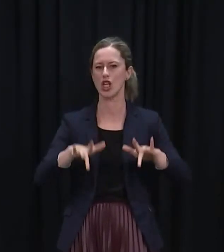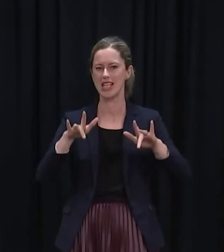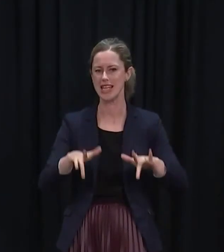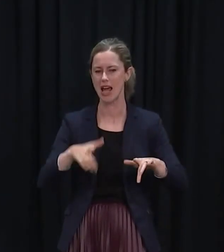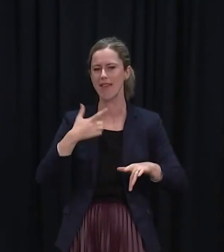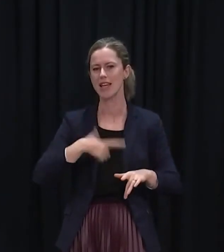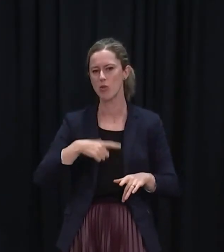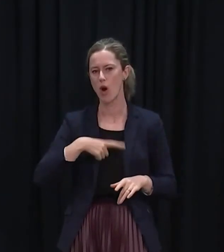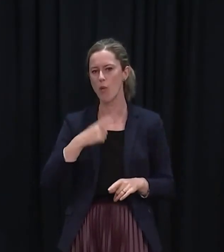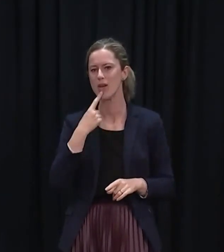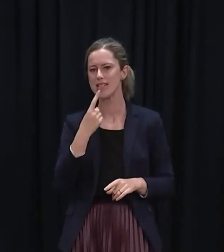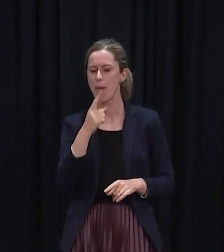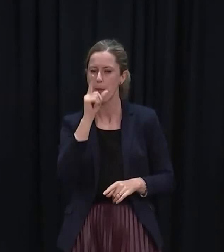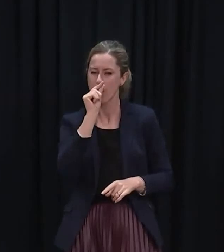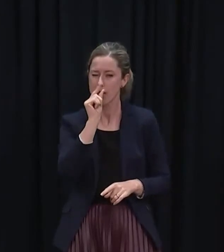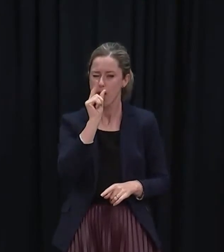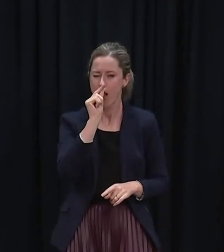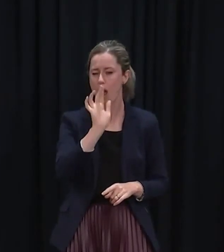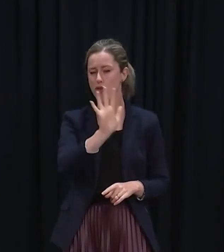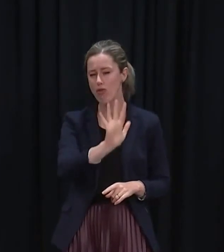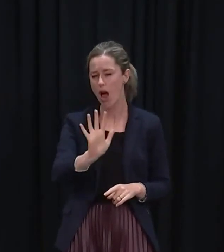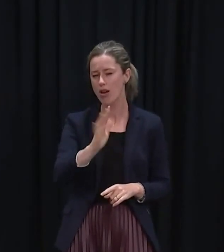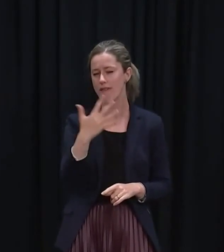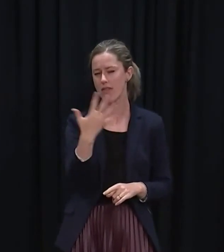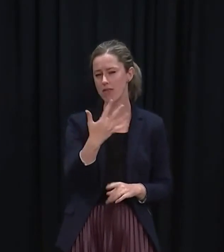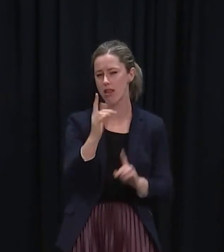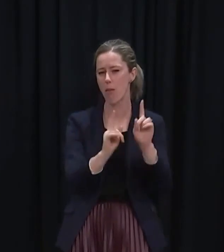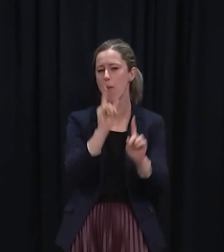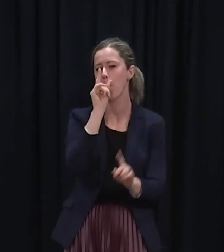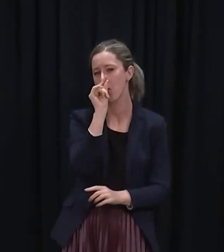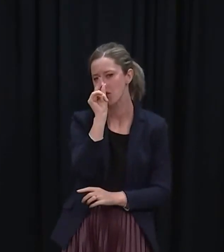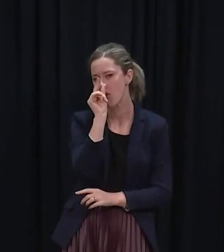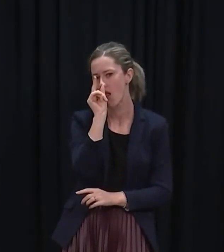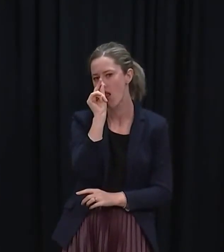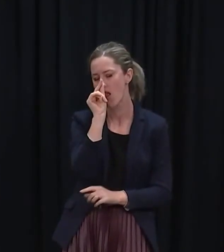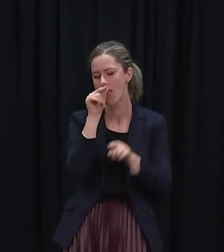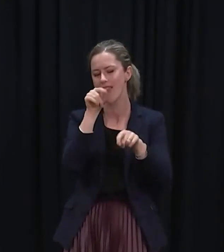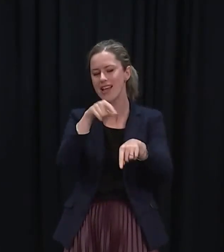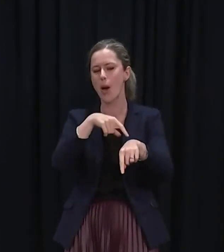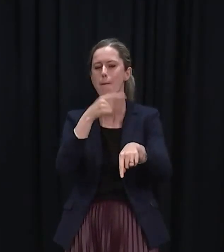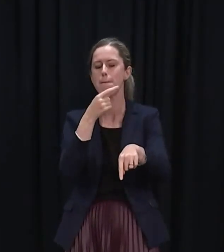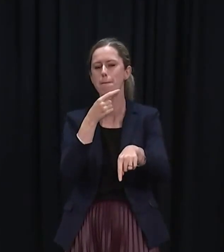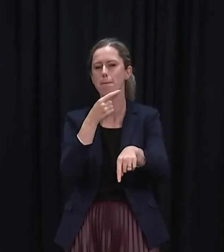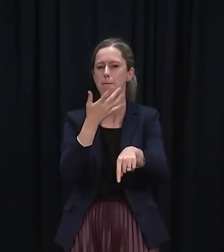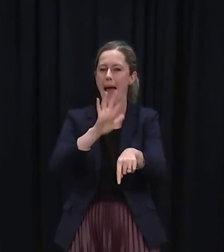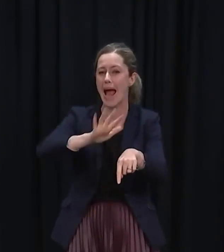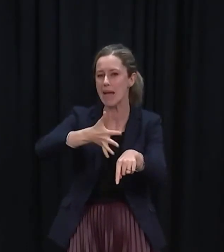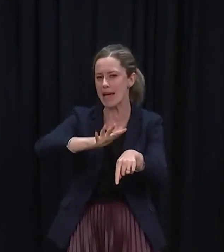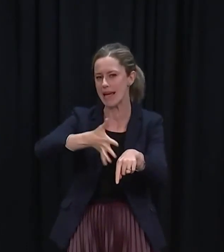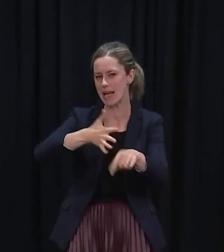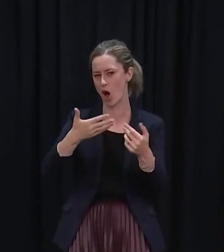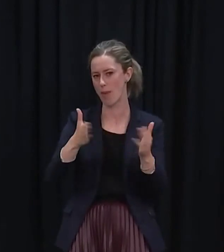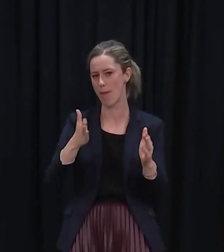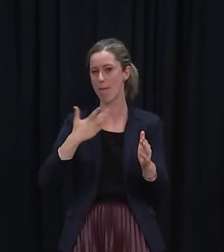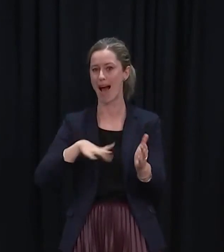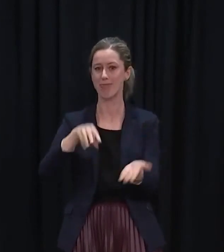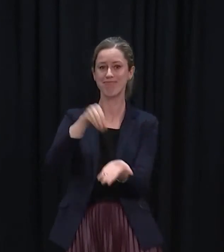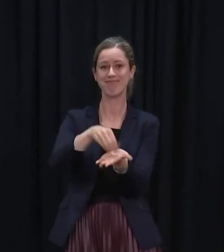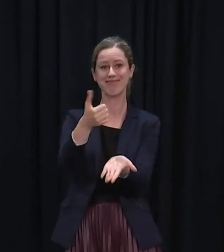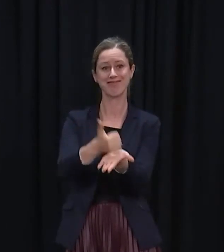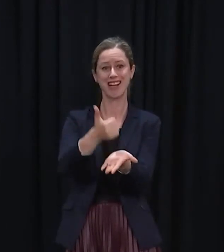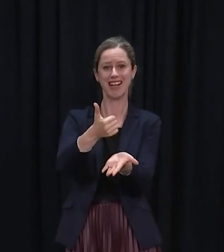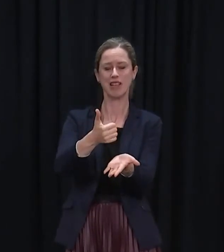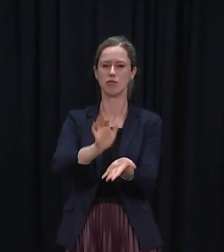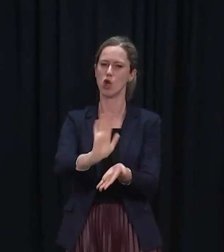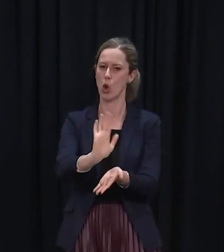That's why we flagged up around about the 15th of November as the next kind of milestone, as a tentative date. But I don't want to lock that in